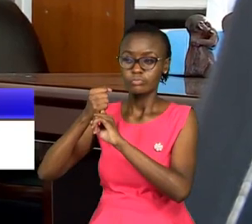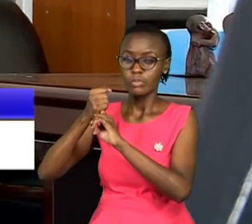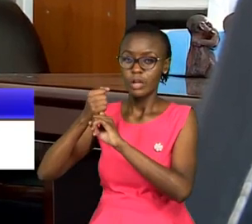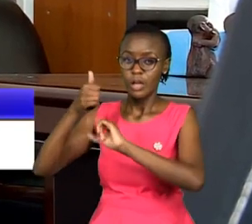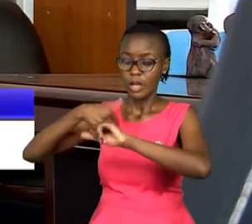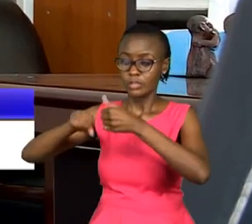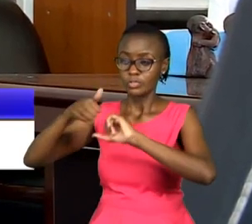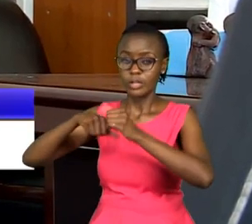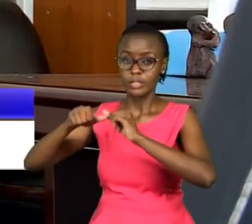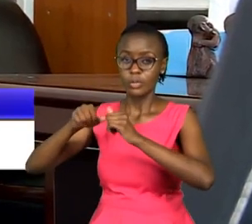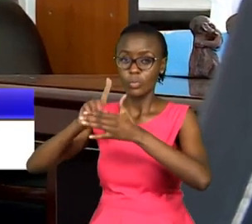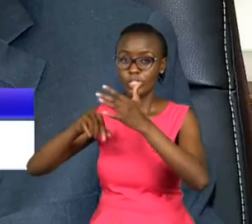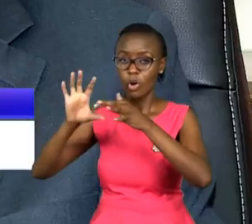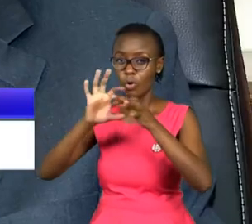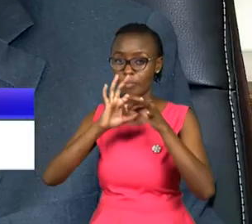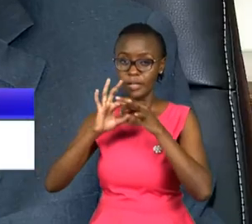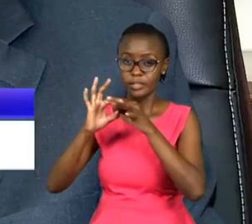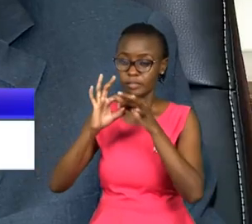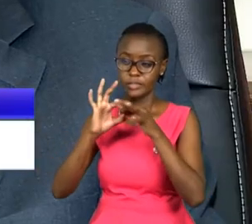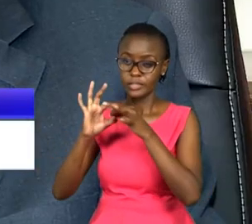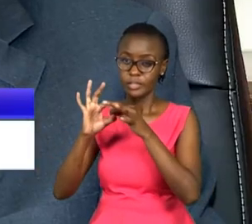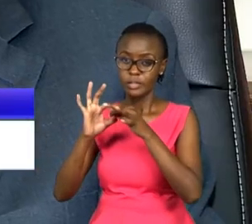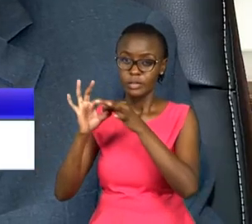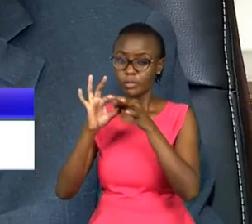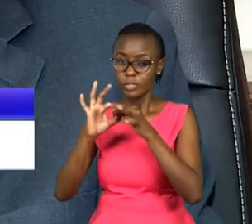said, cooperatives is a very critical